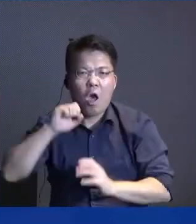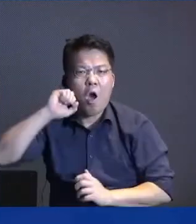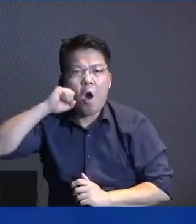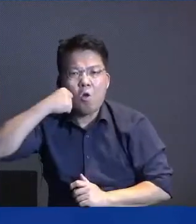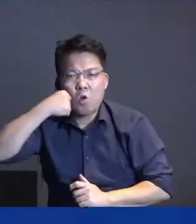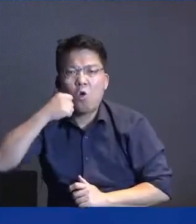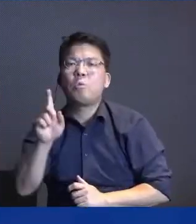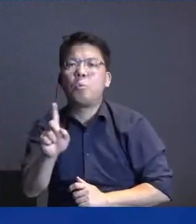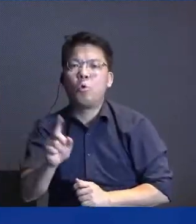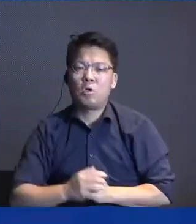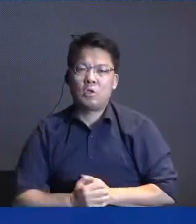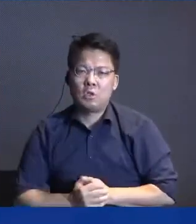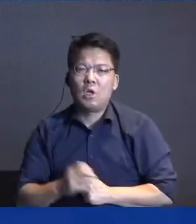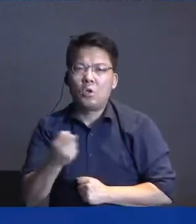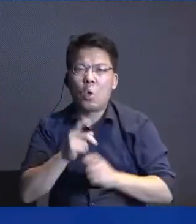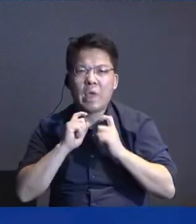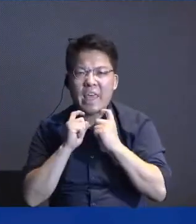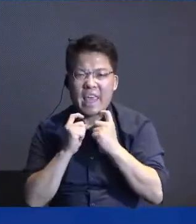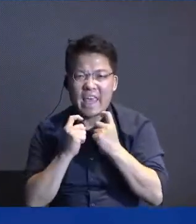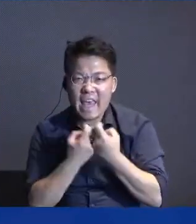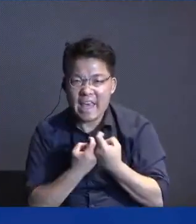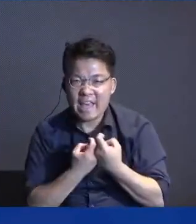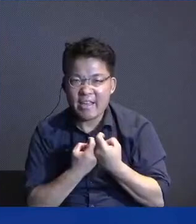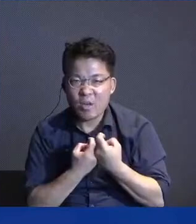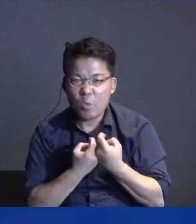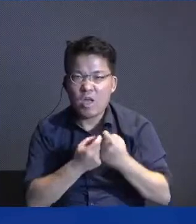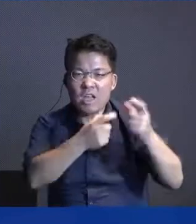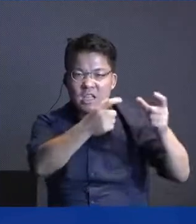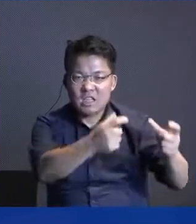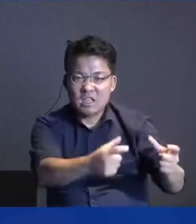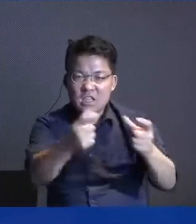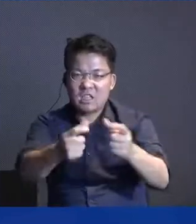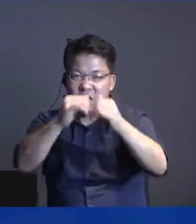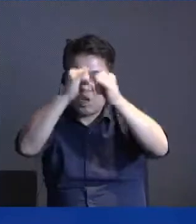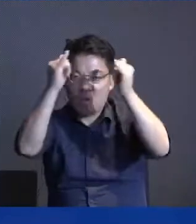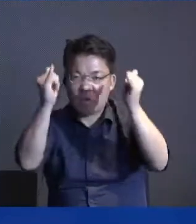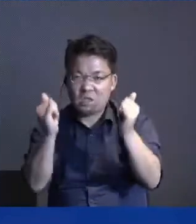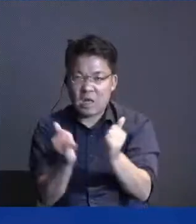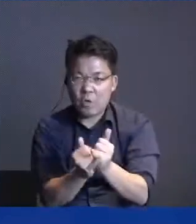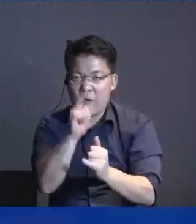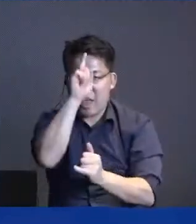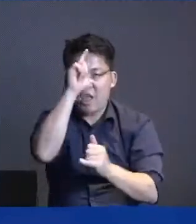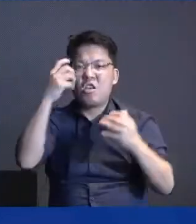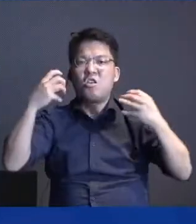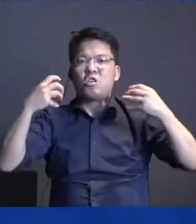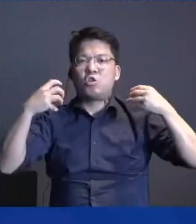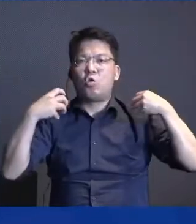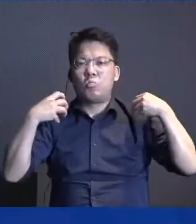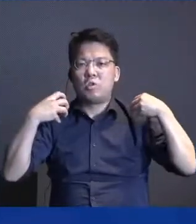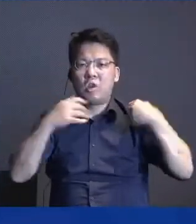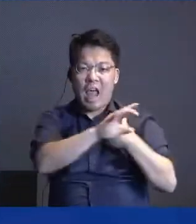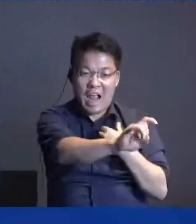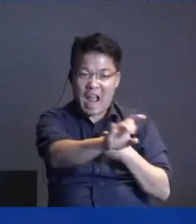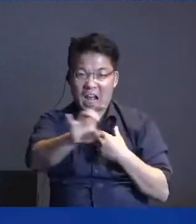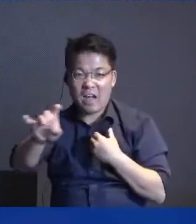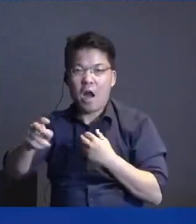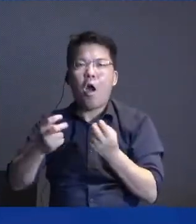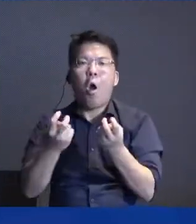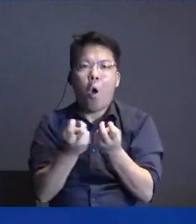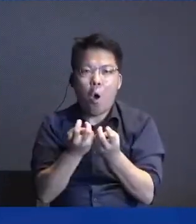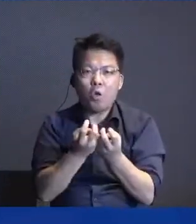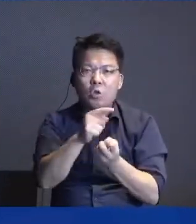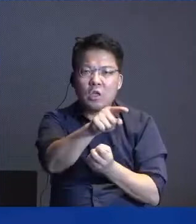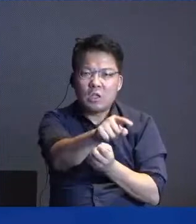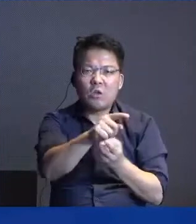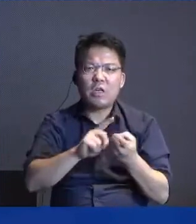the individual, community, and the government levels? In particular, how